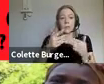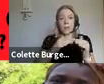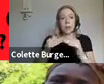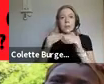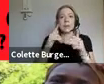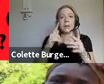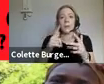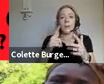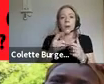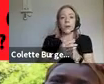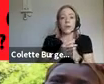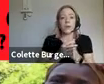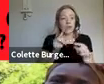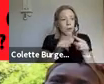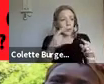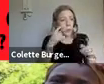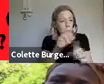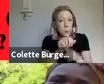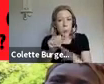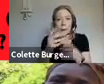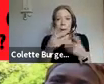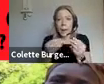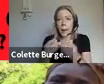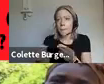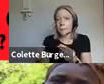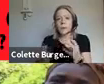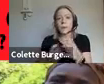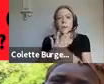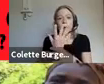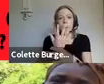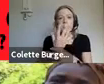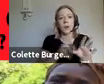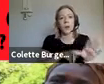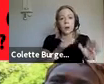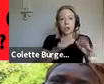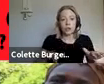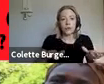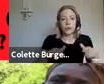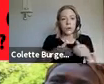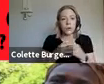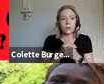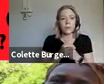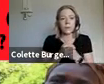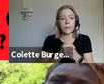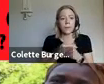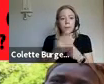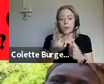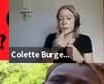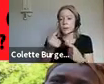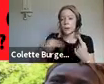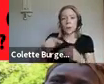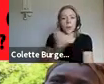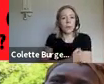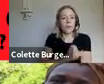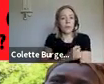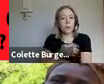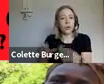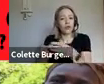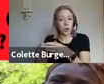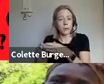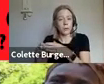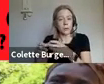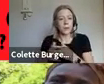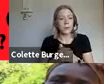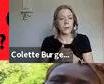the gaps in development amongst young children at risk of developmental delays and those belonging to vulnerable groups. All our